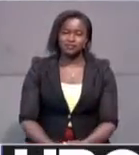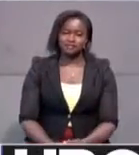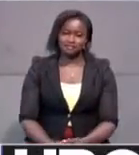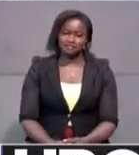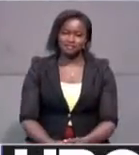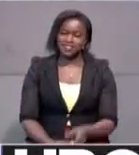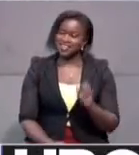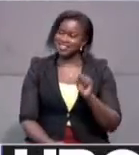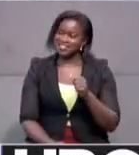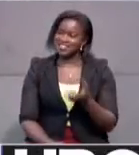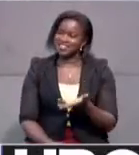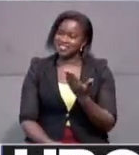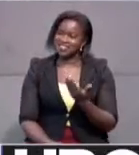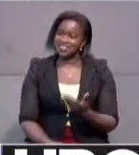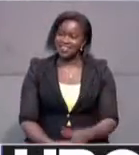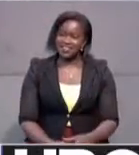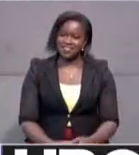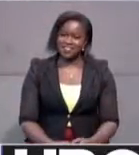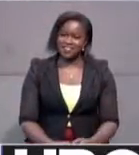Yes.